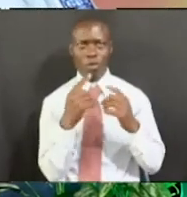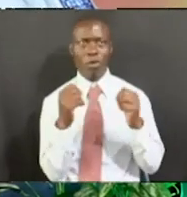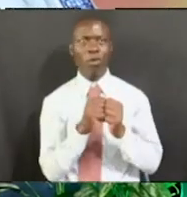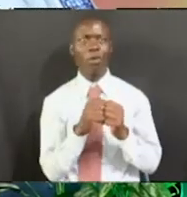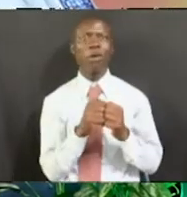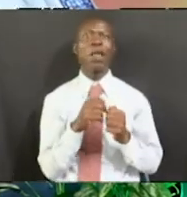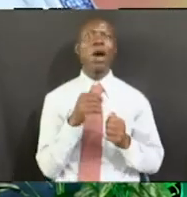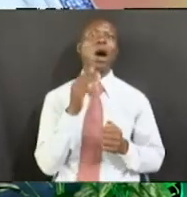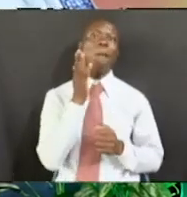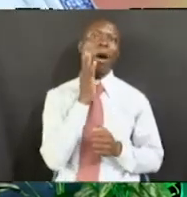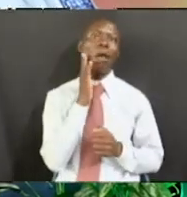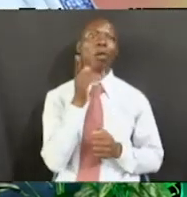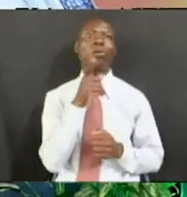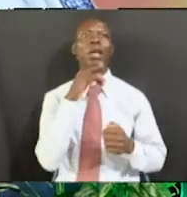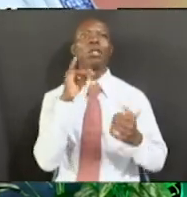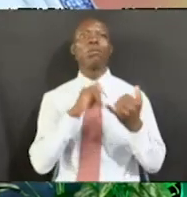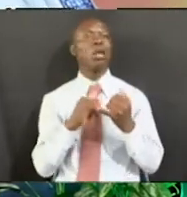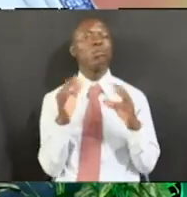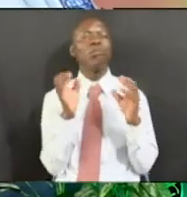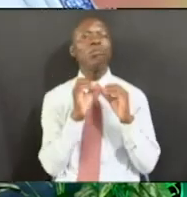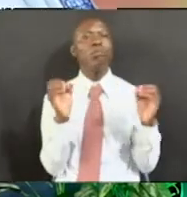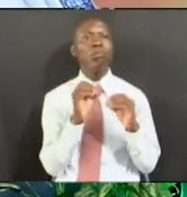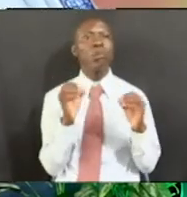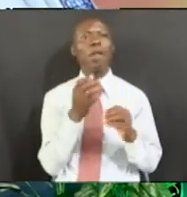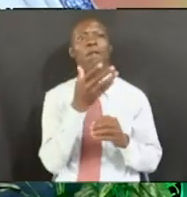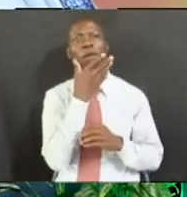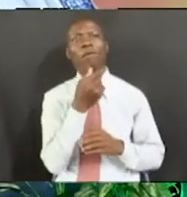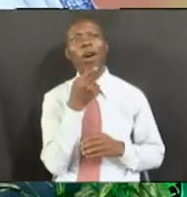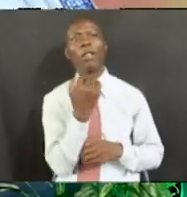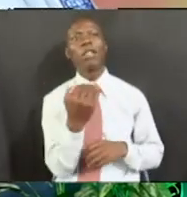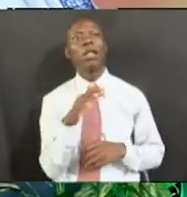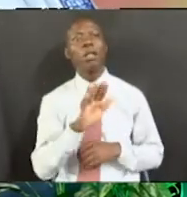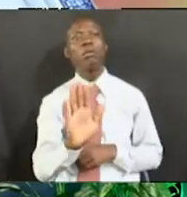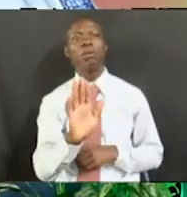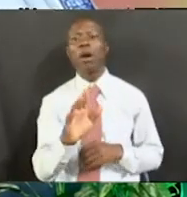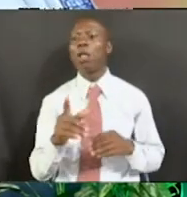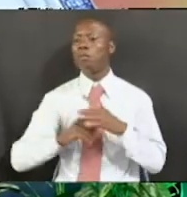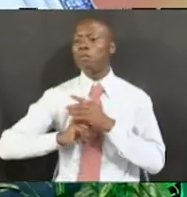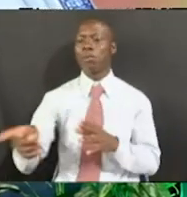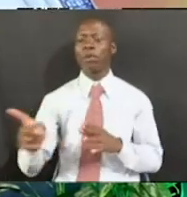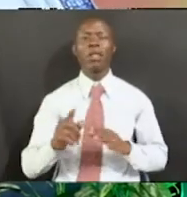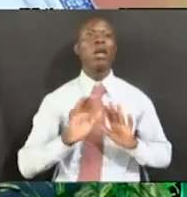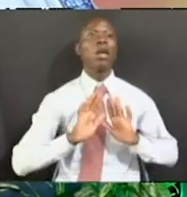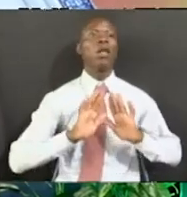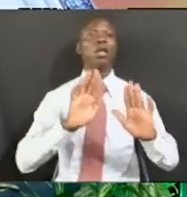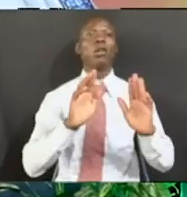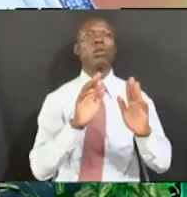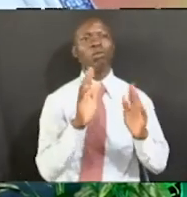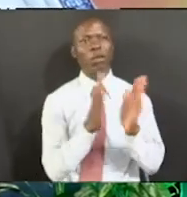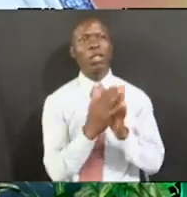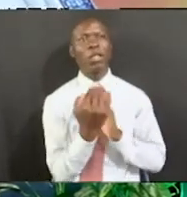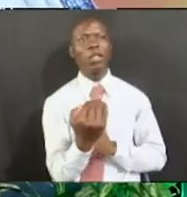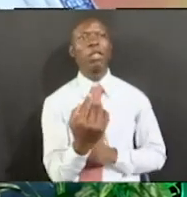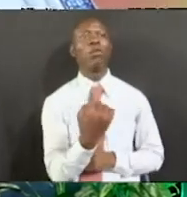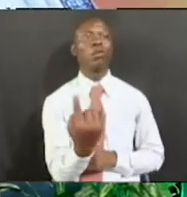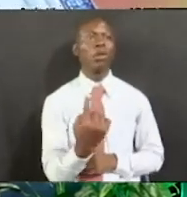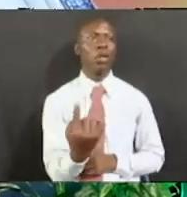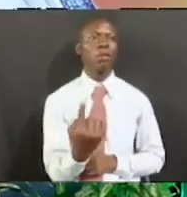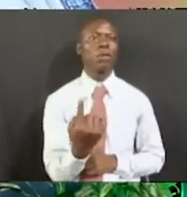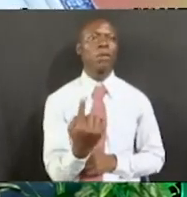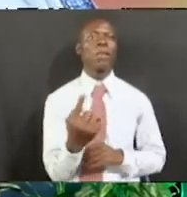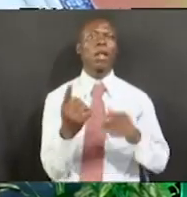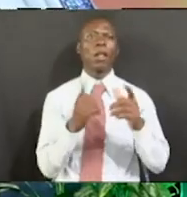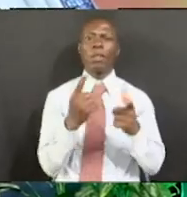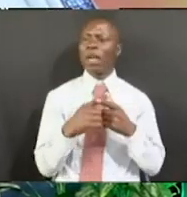mother who is here. The father of your children ran away, left you with the children. Some fathered children and then